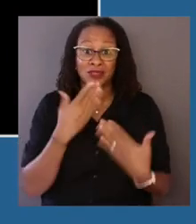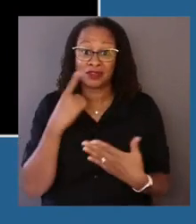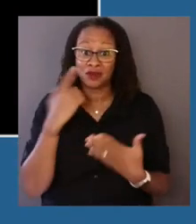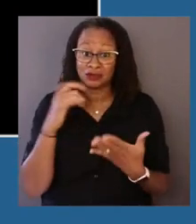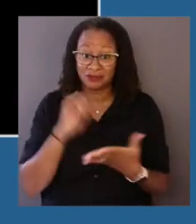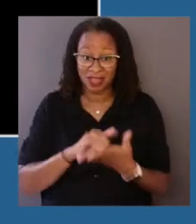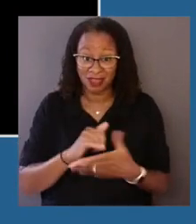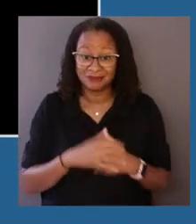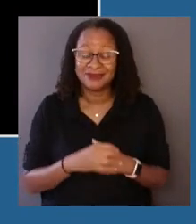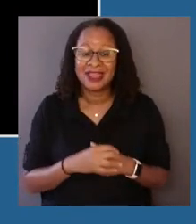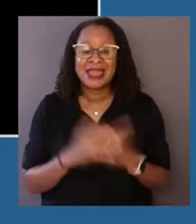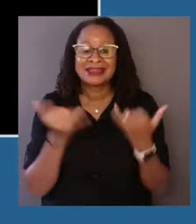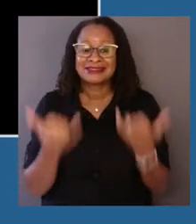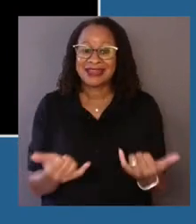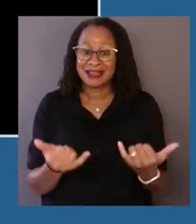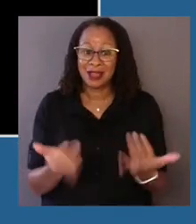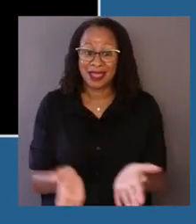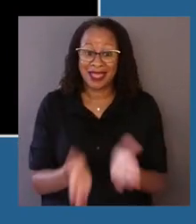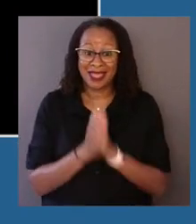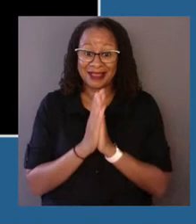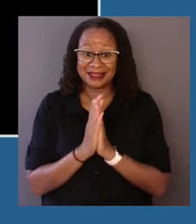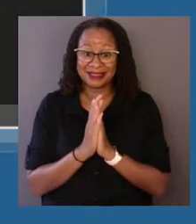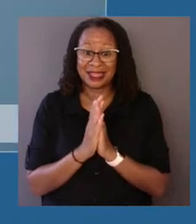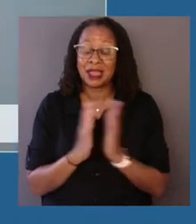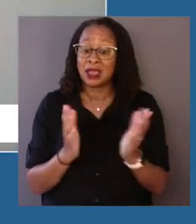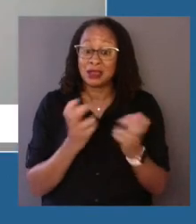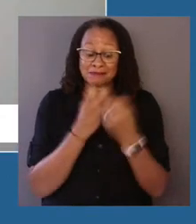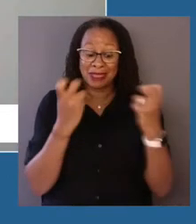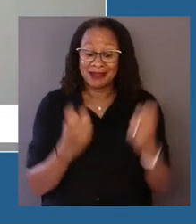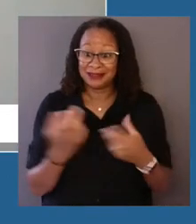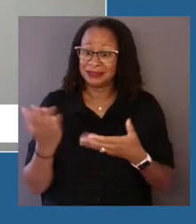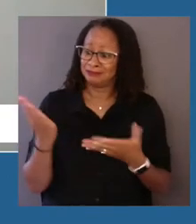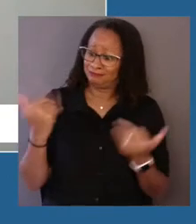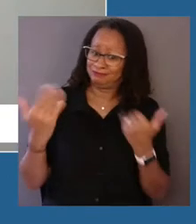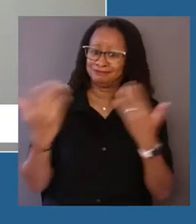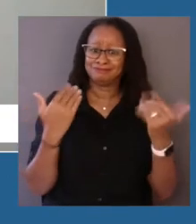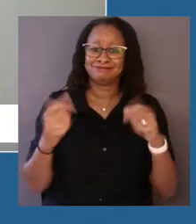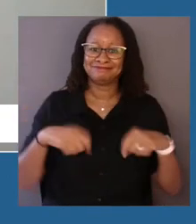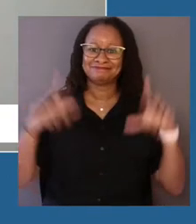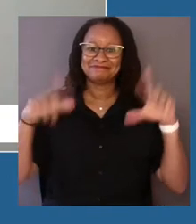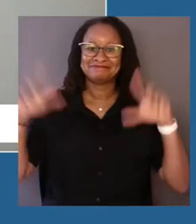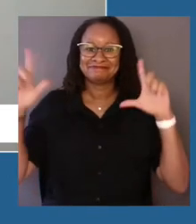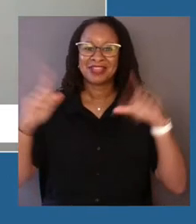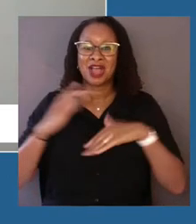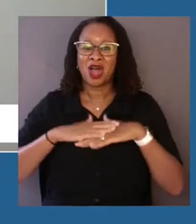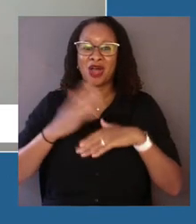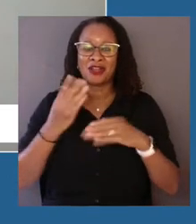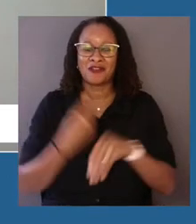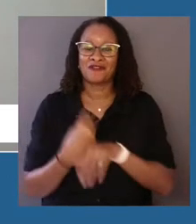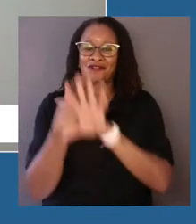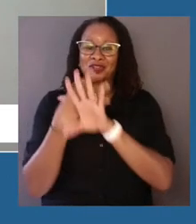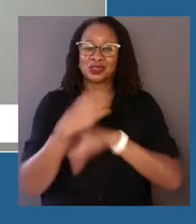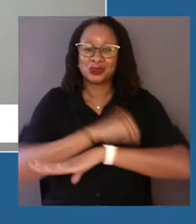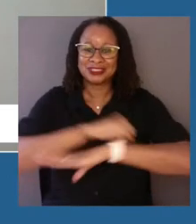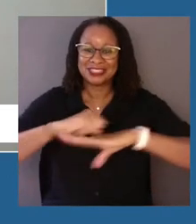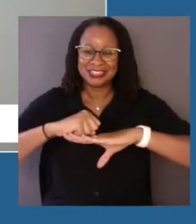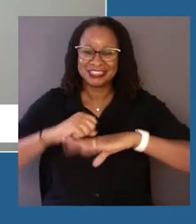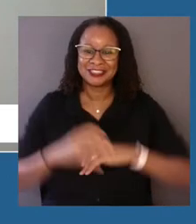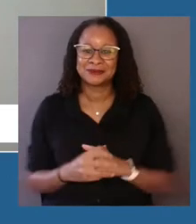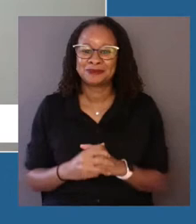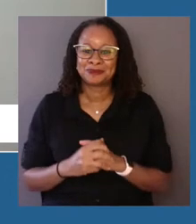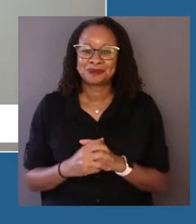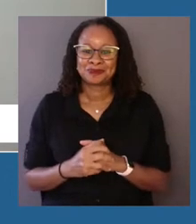I could ask that our panelists join me on our virtual stage. It is